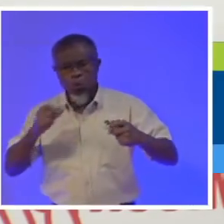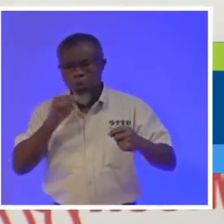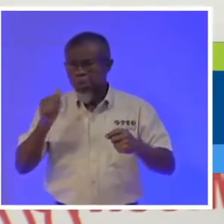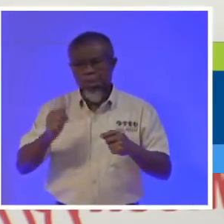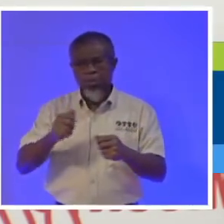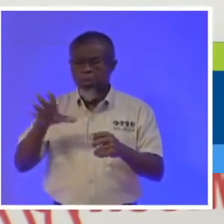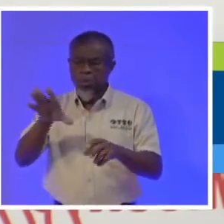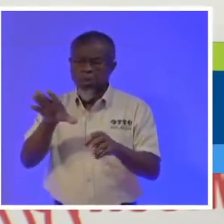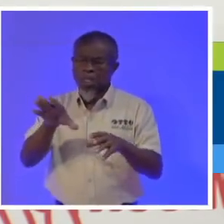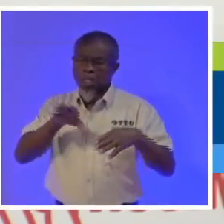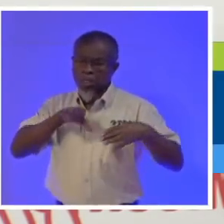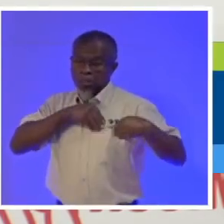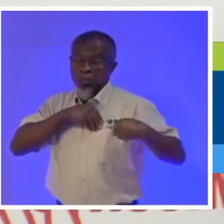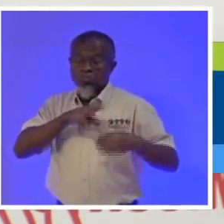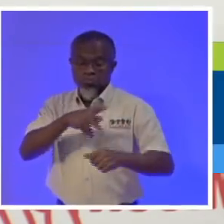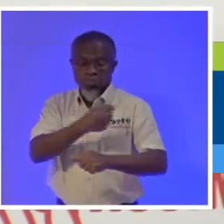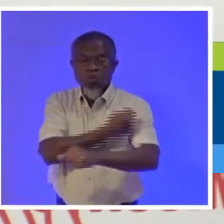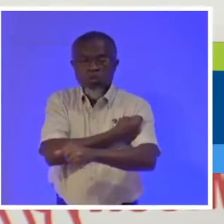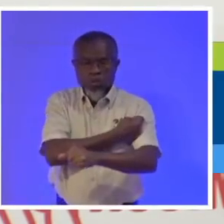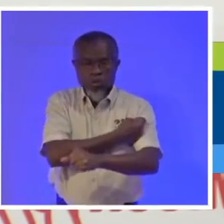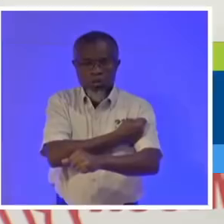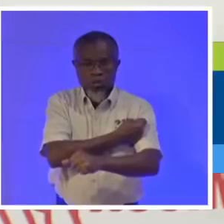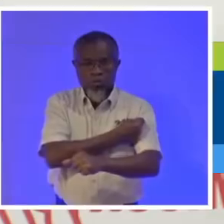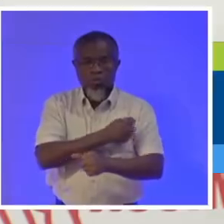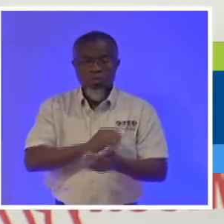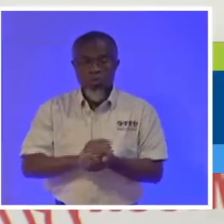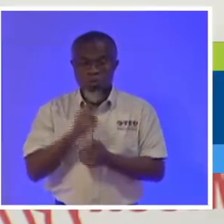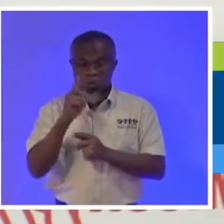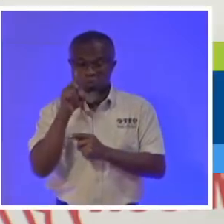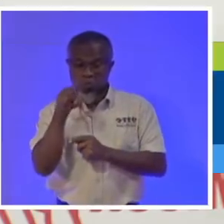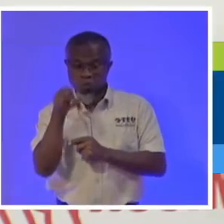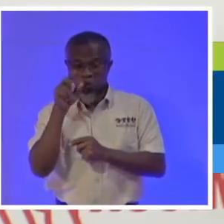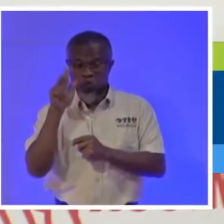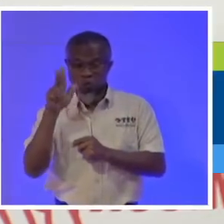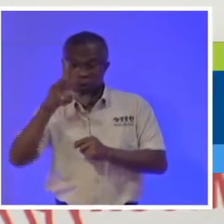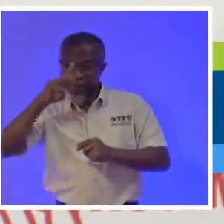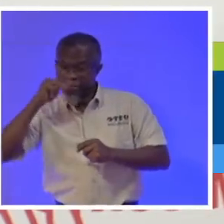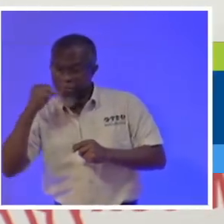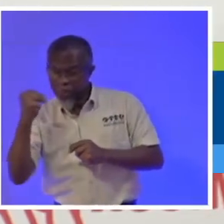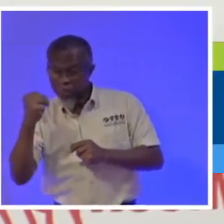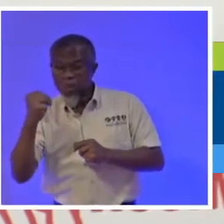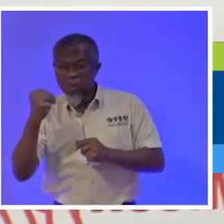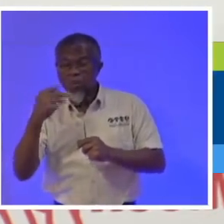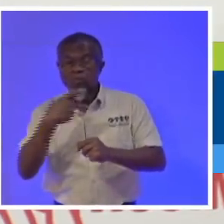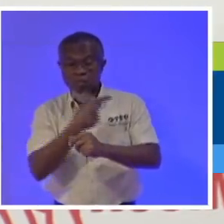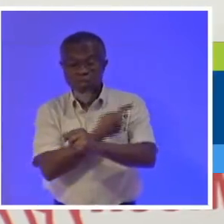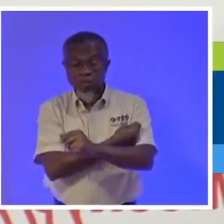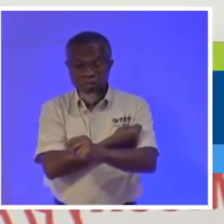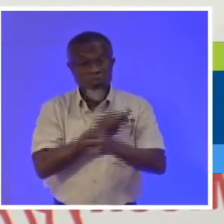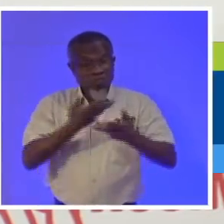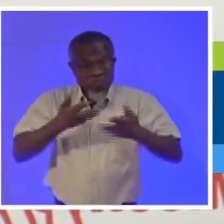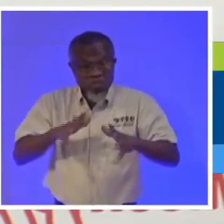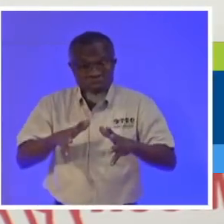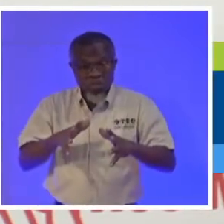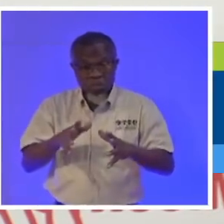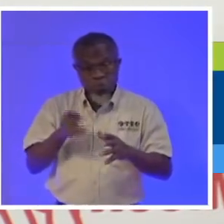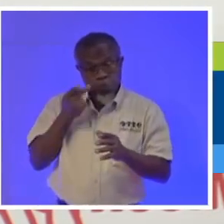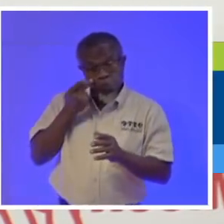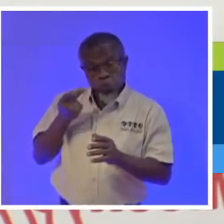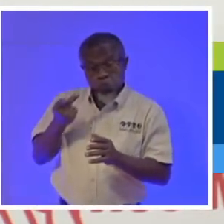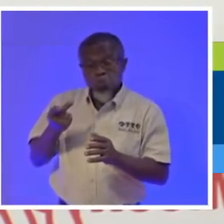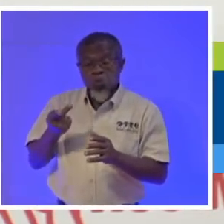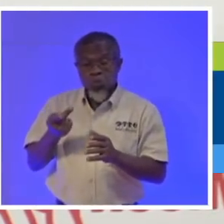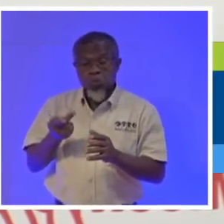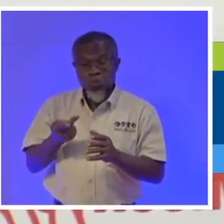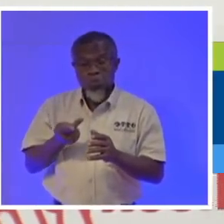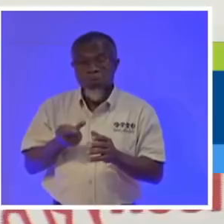million vaccine doses administered in that time frame. And by contrast, we note that 3 in maybe every 100 individuals